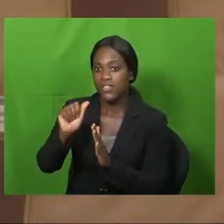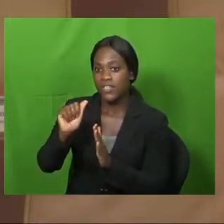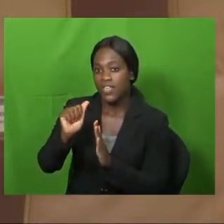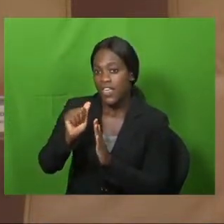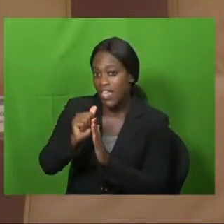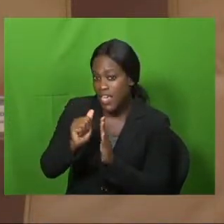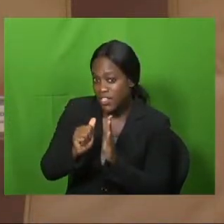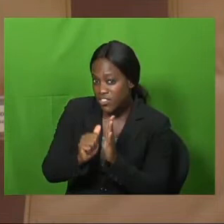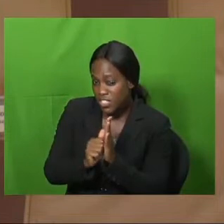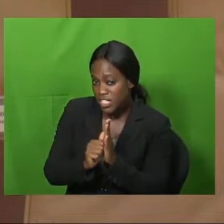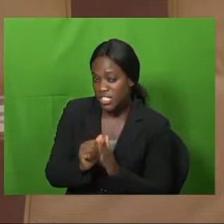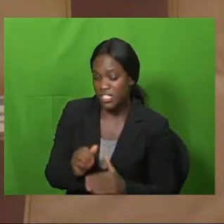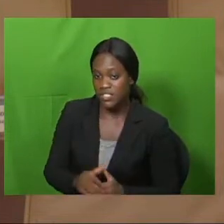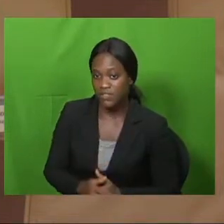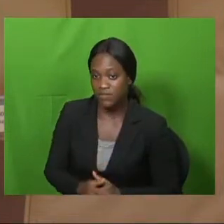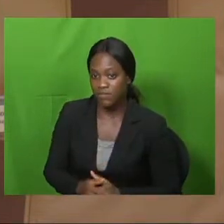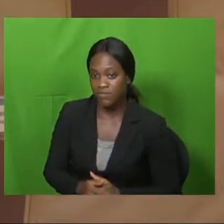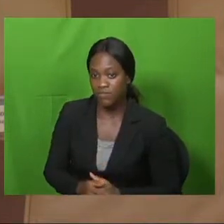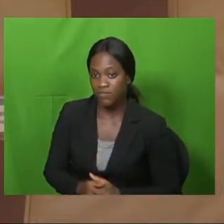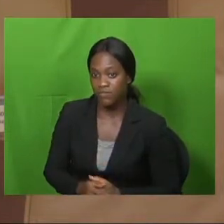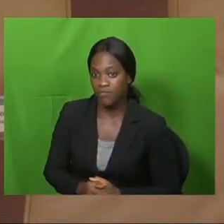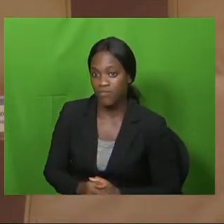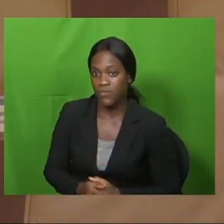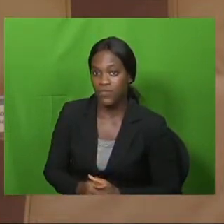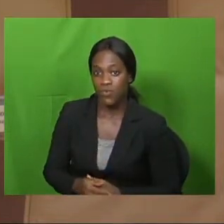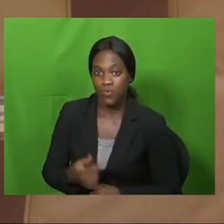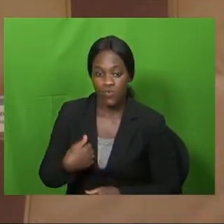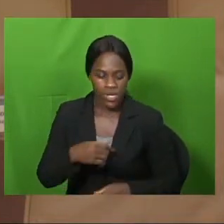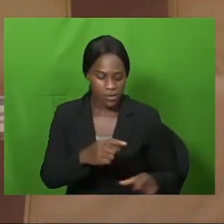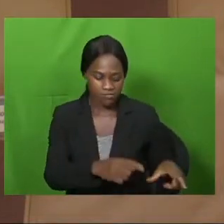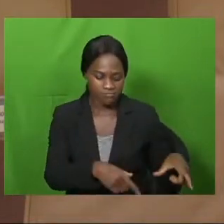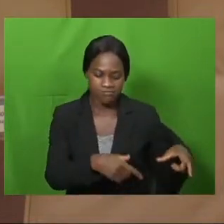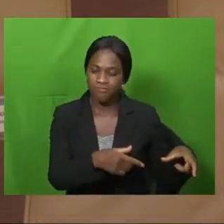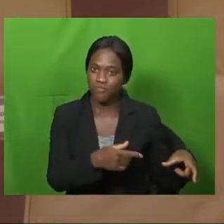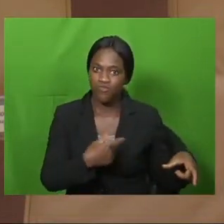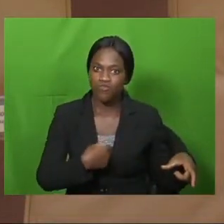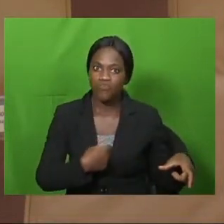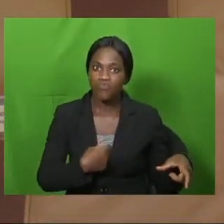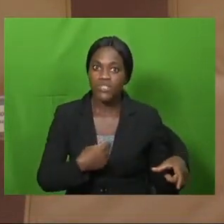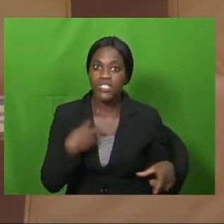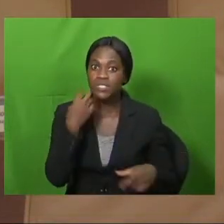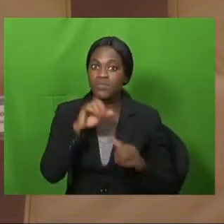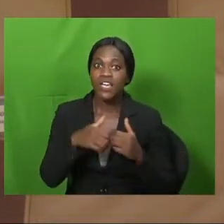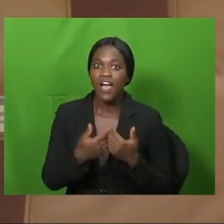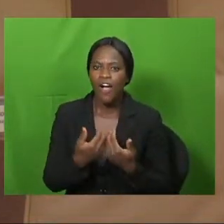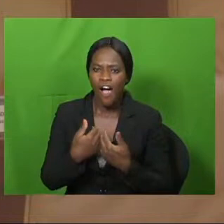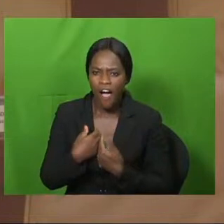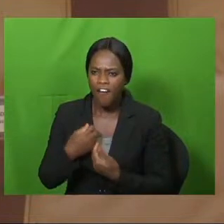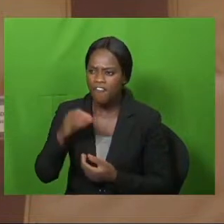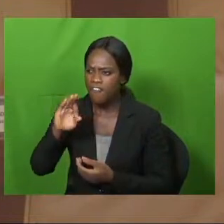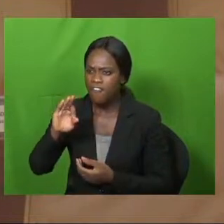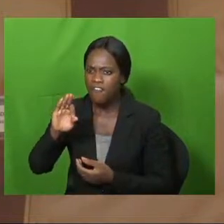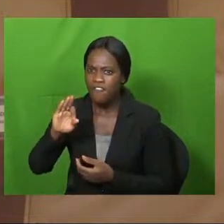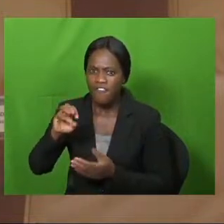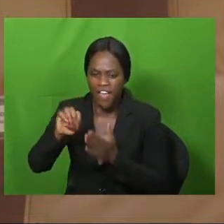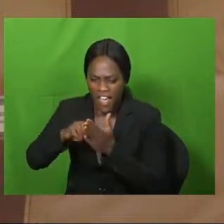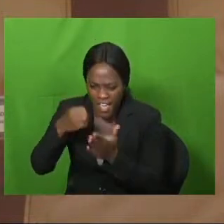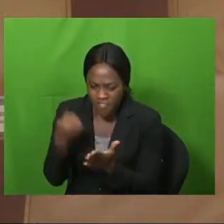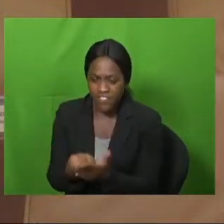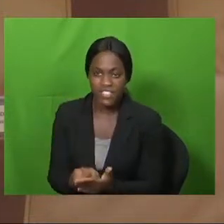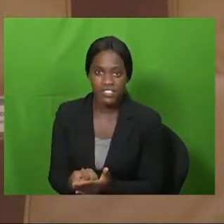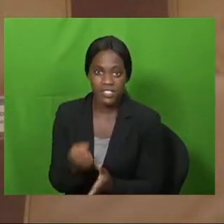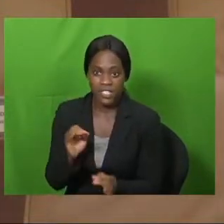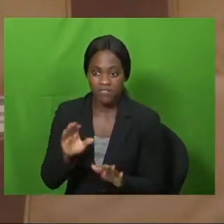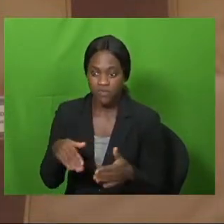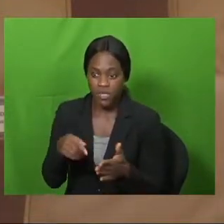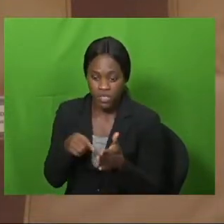this side of the house, we speak with facts. We just don't argue. And so when I point the facts to